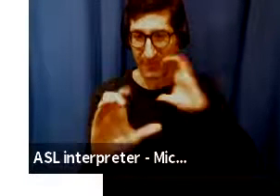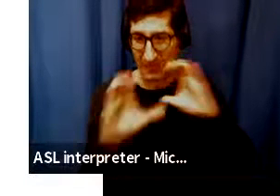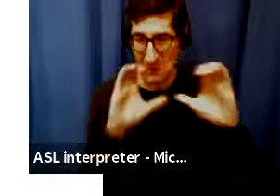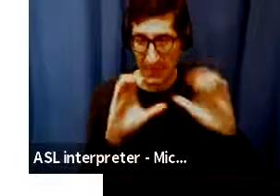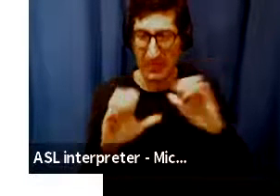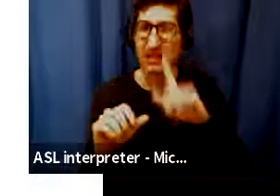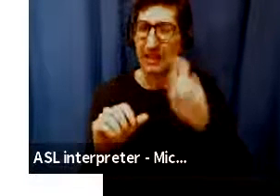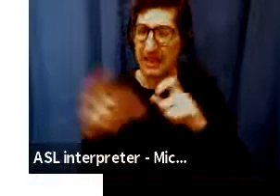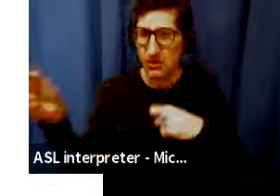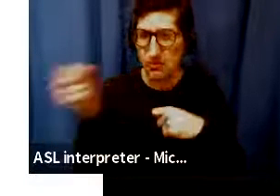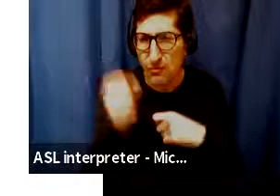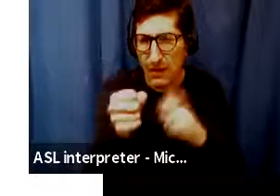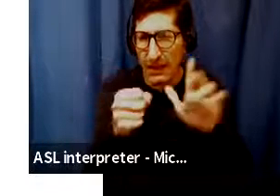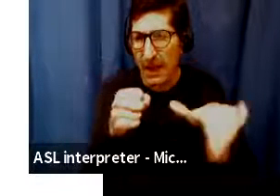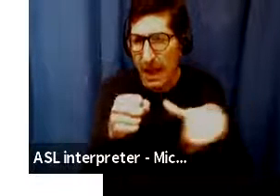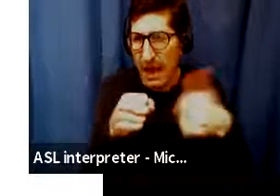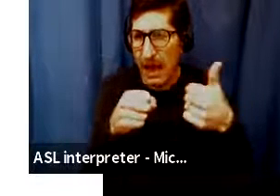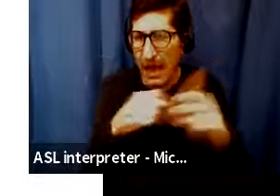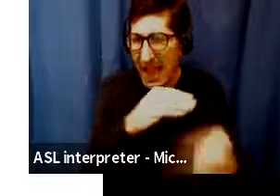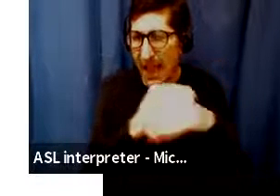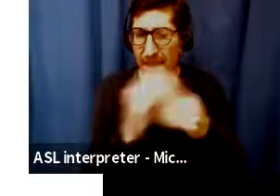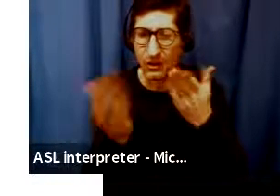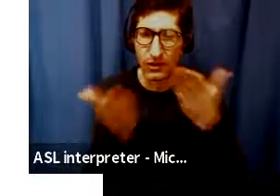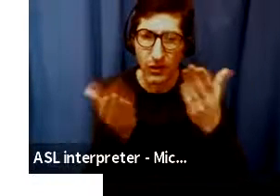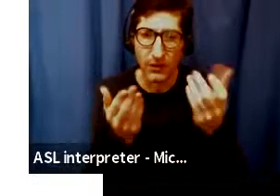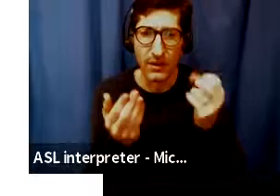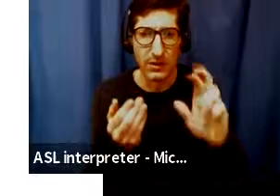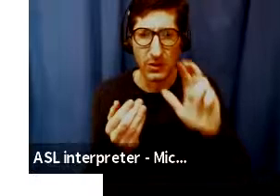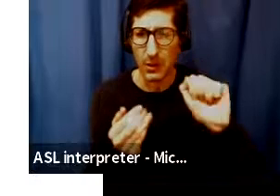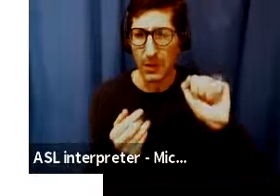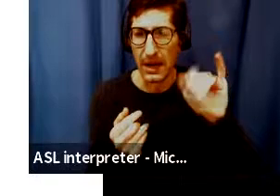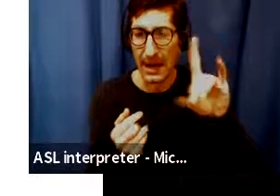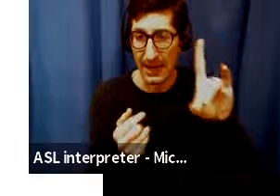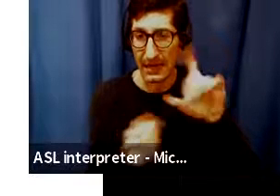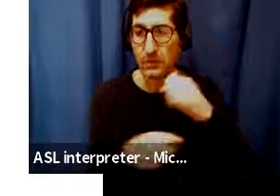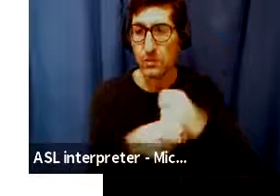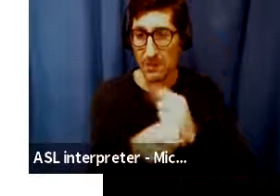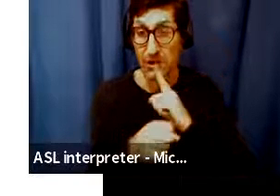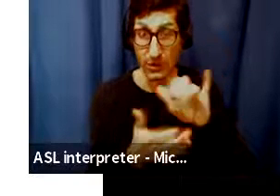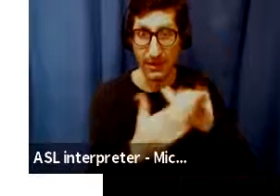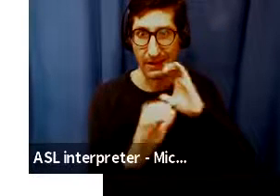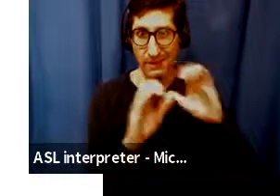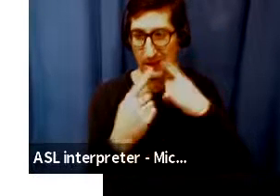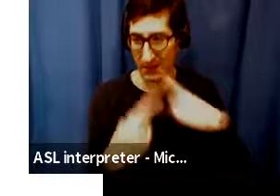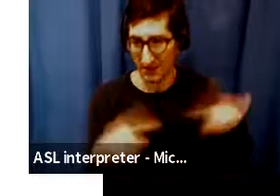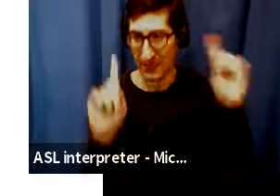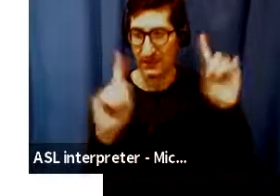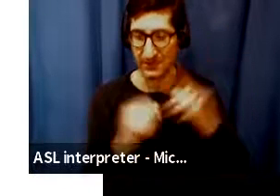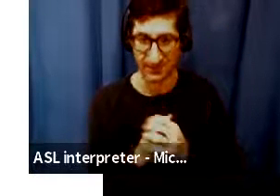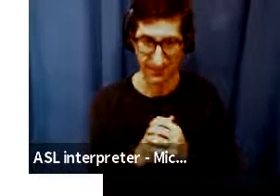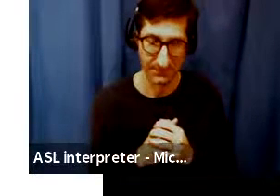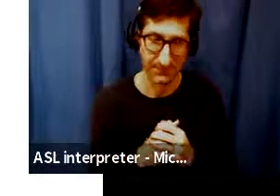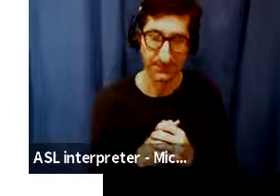ensure that communication is effective. When trying to